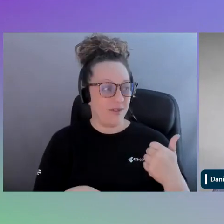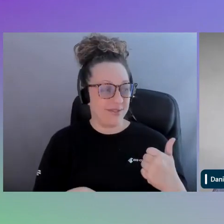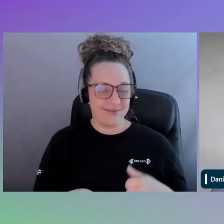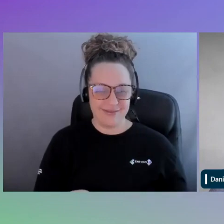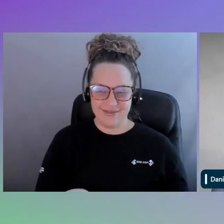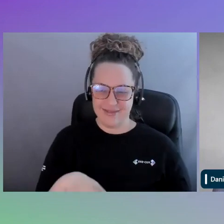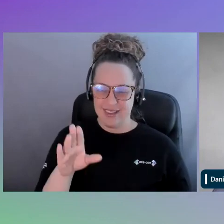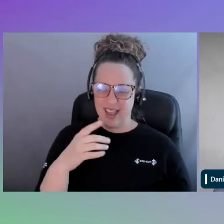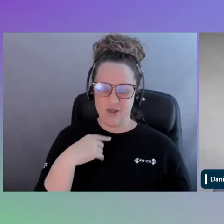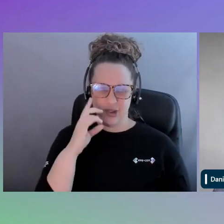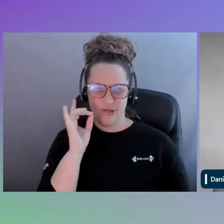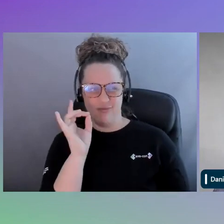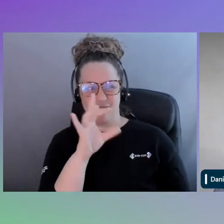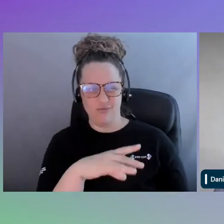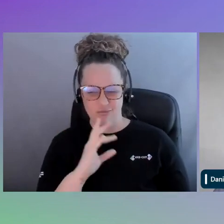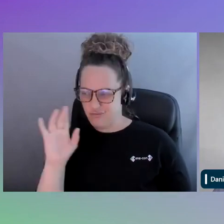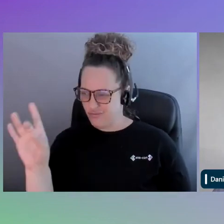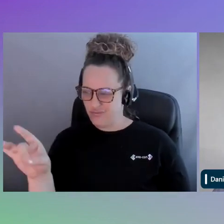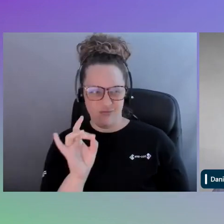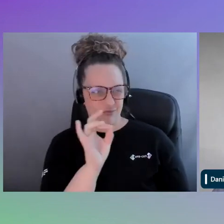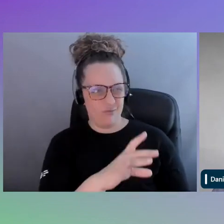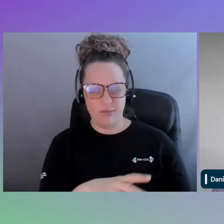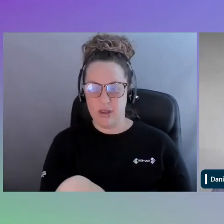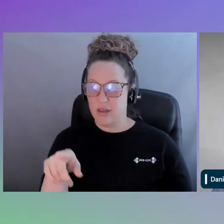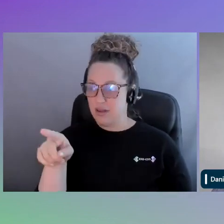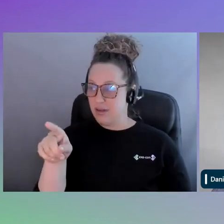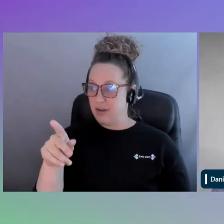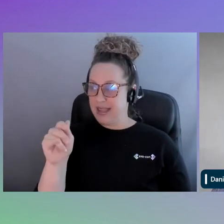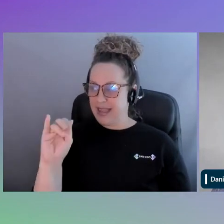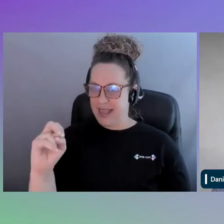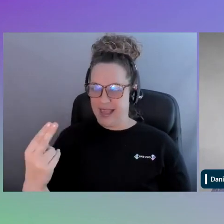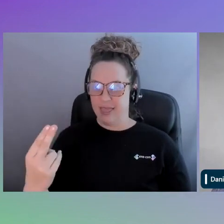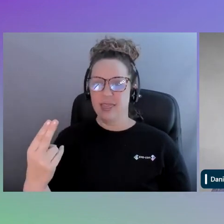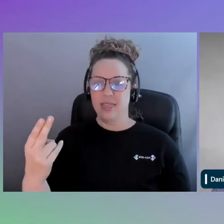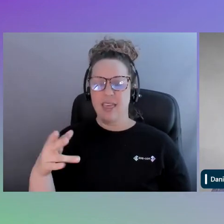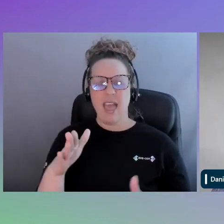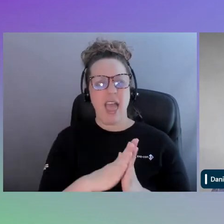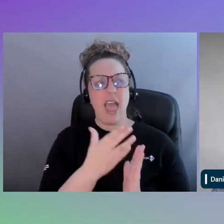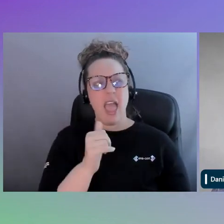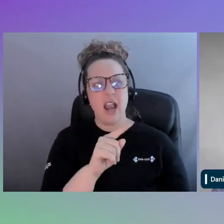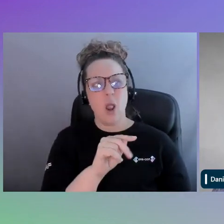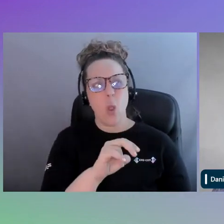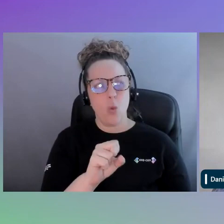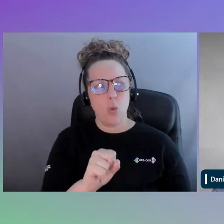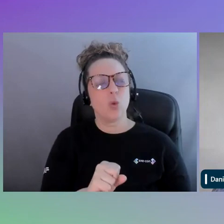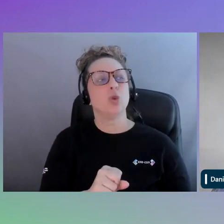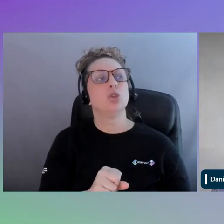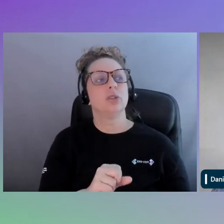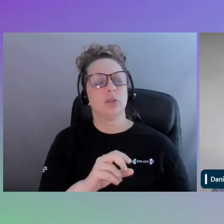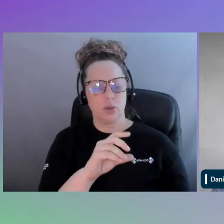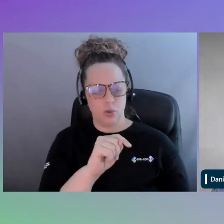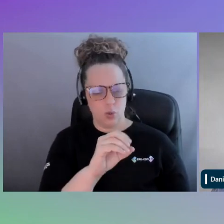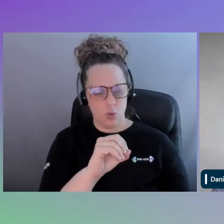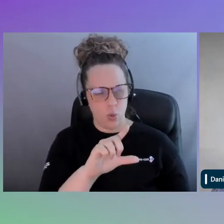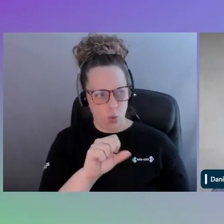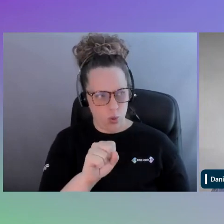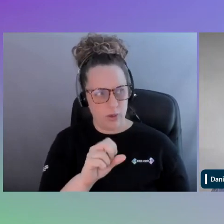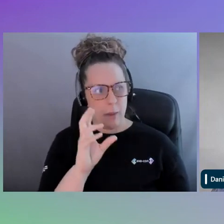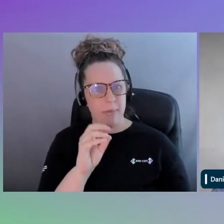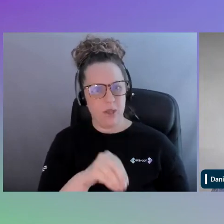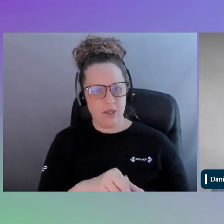way. We've got a question from Keith who asks, are there any tools built into Xcode that can make designing